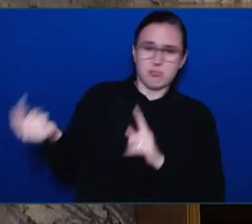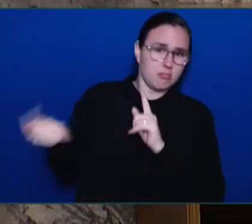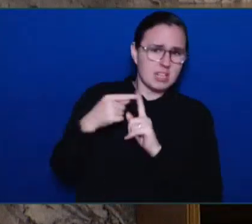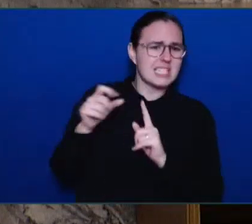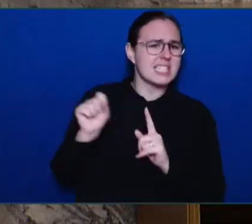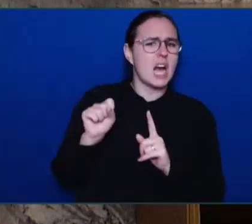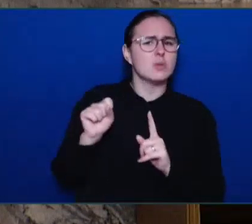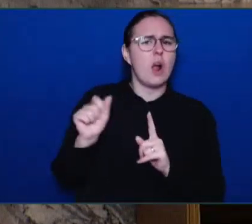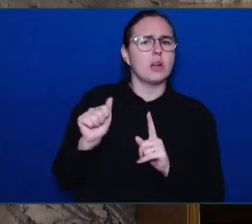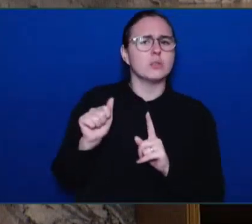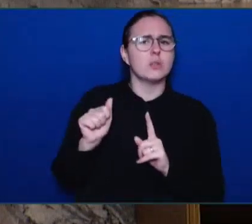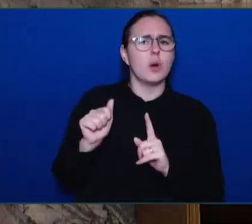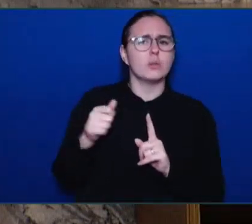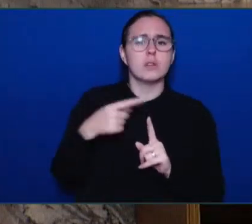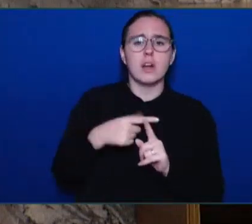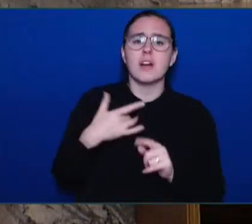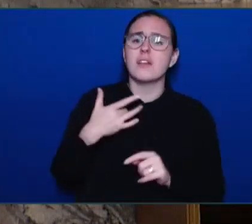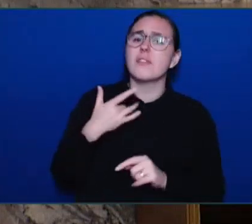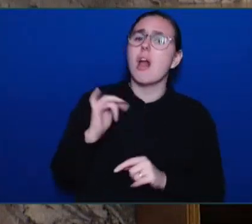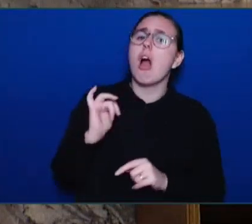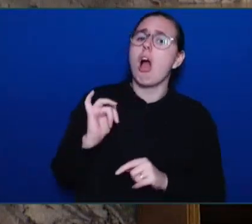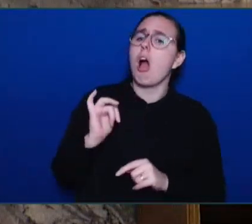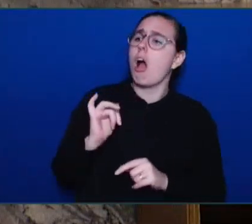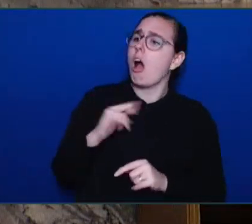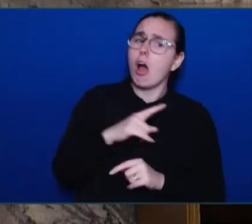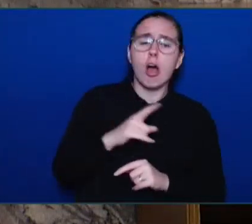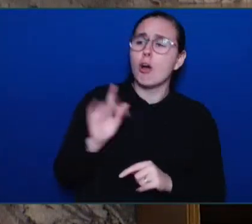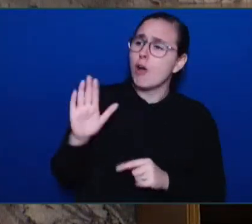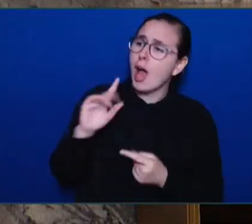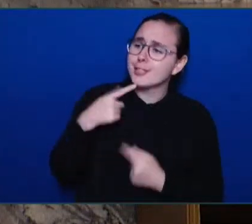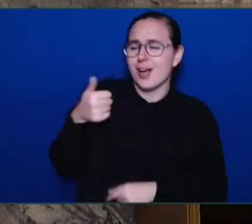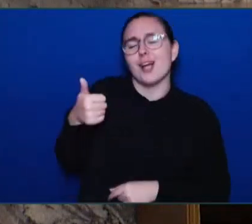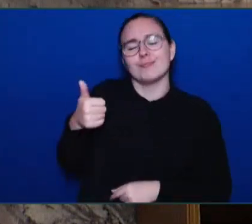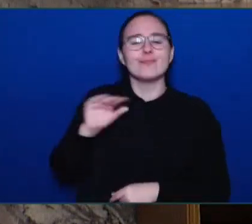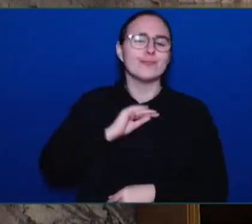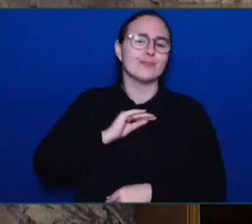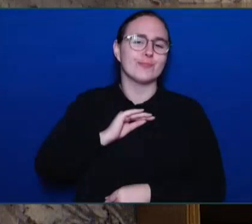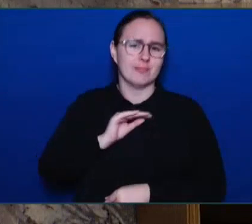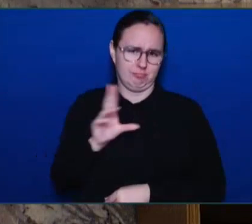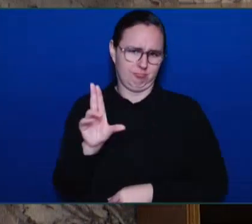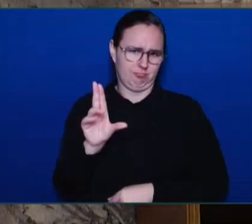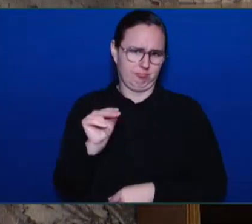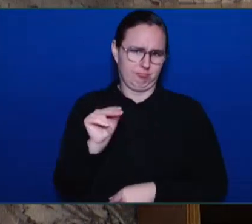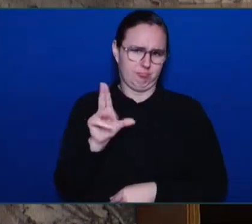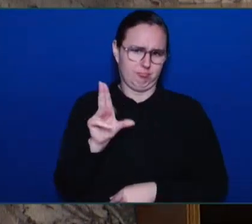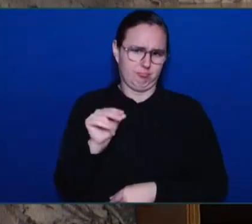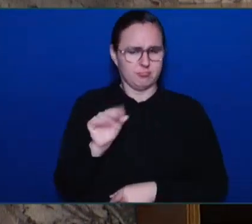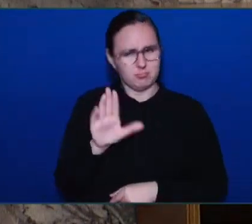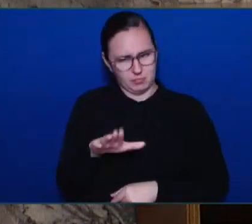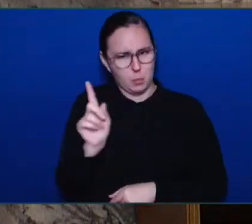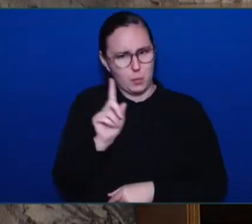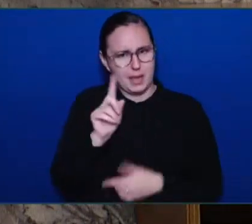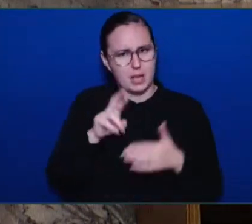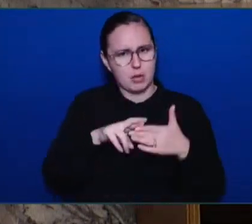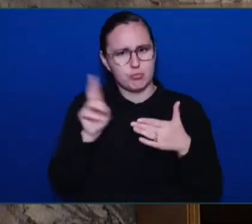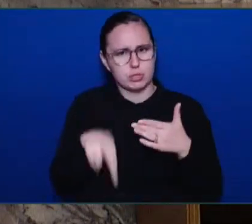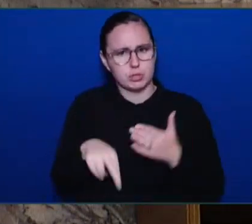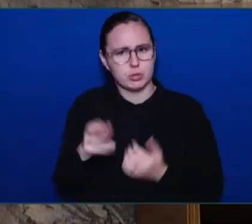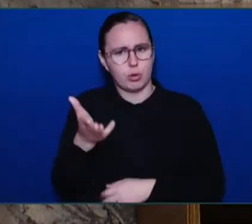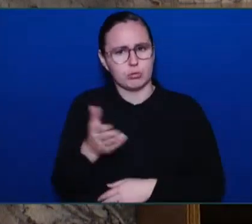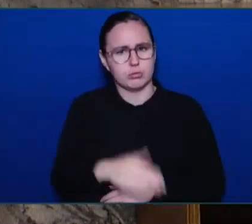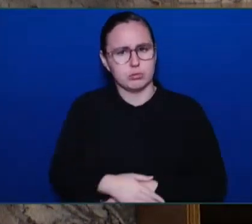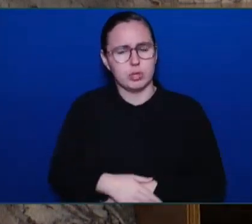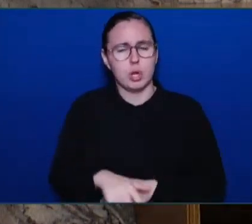be able to feel safe in their own community. With 28 separate criminal court files, Brett Ranger is a dangerous,